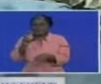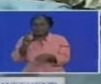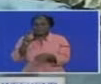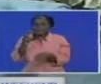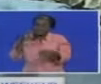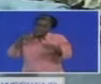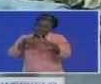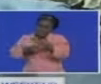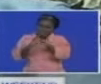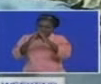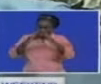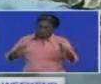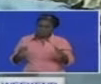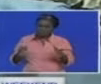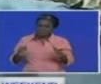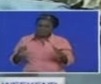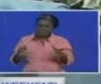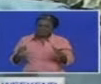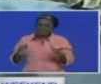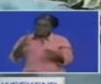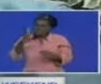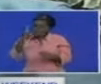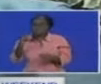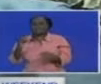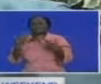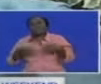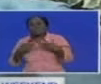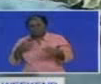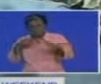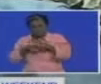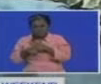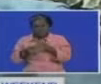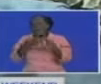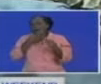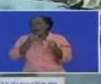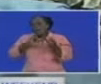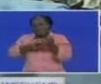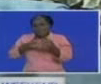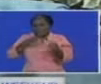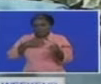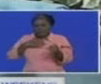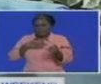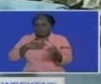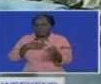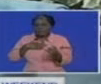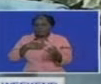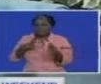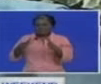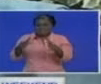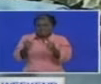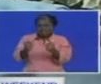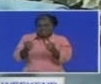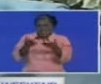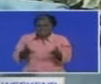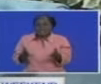kwetu langoni karibu 20. So mzee Wesley Cheriot alishikwa hapo